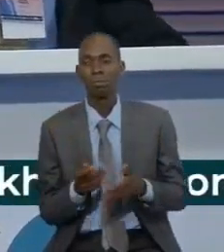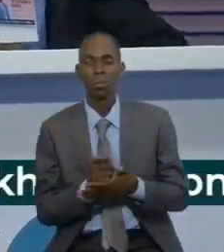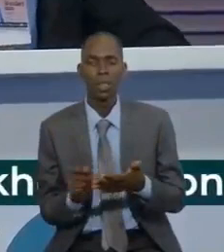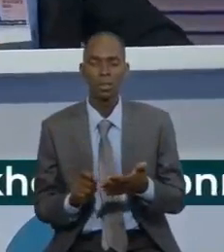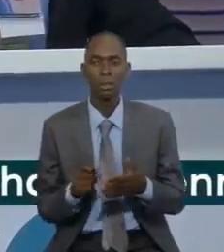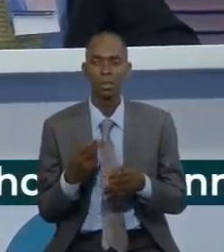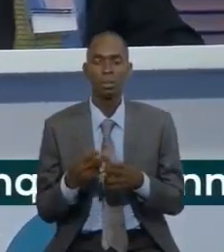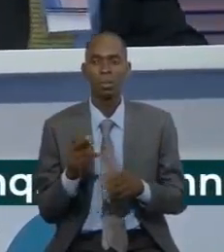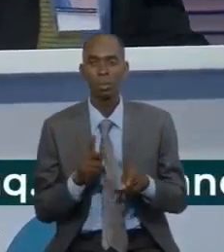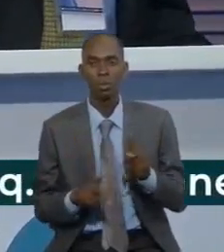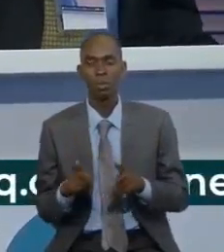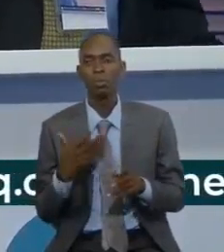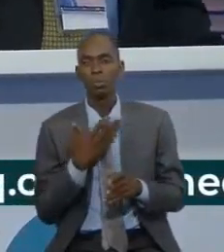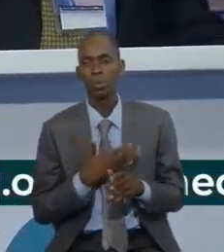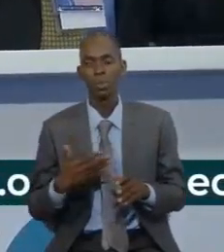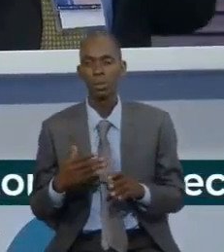know you are true.